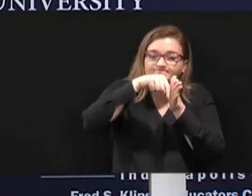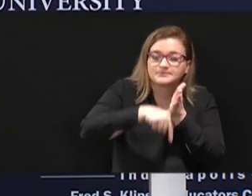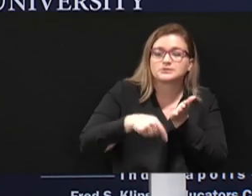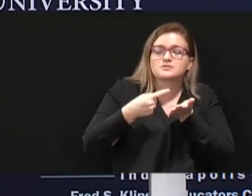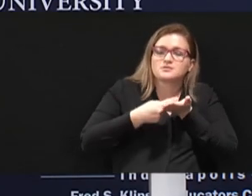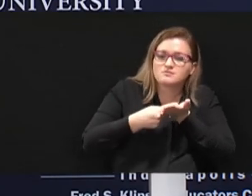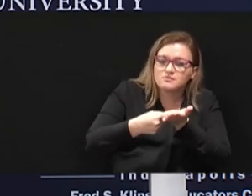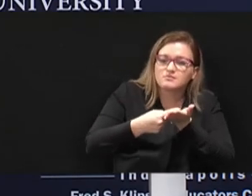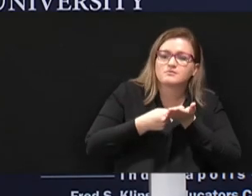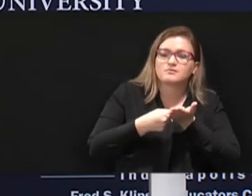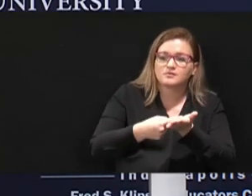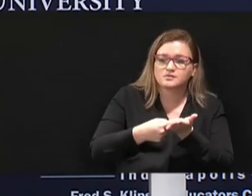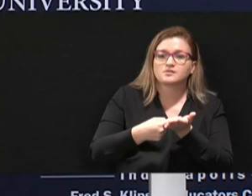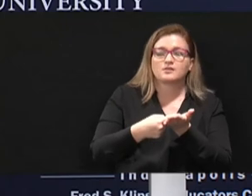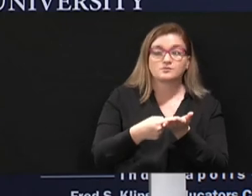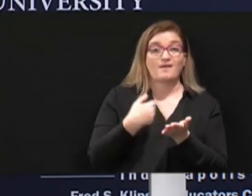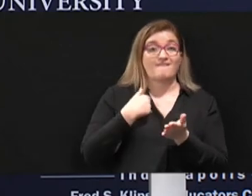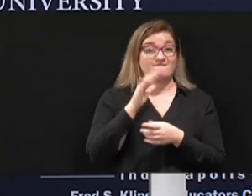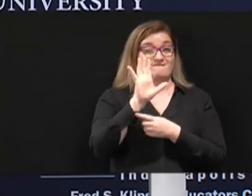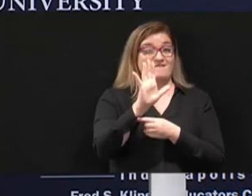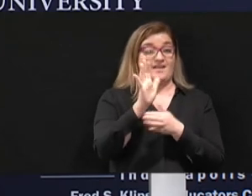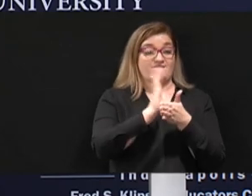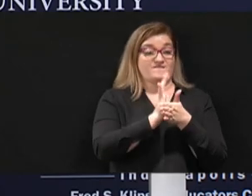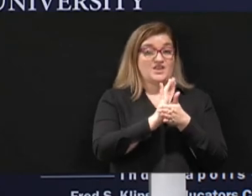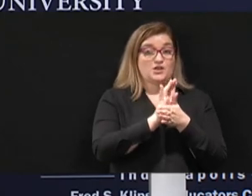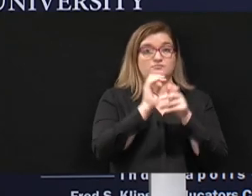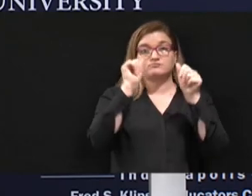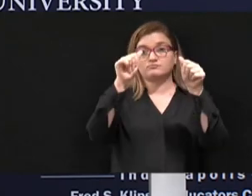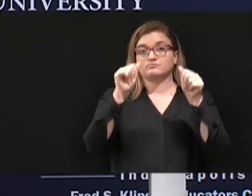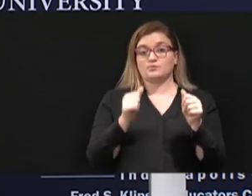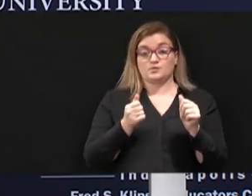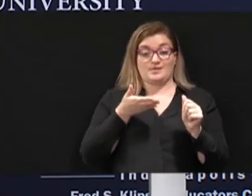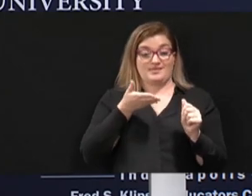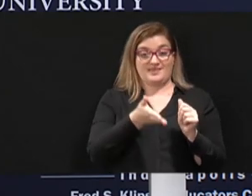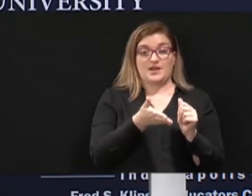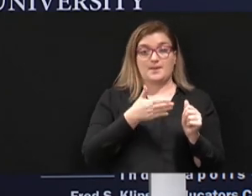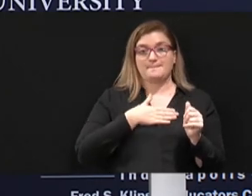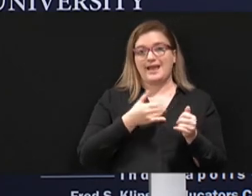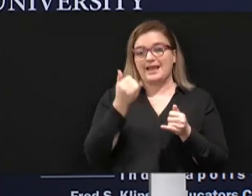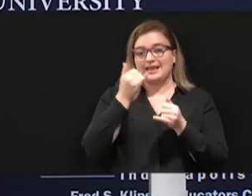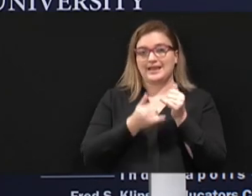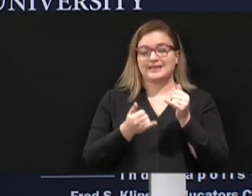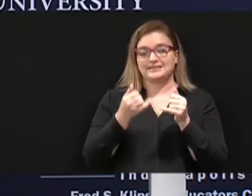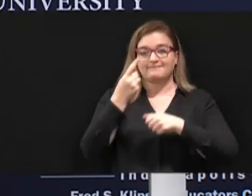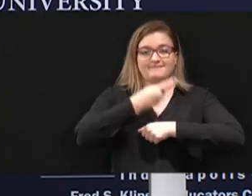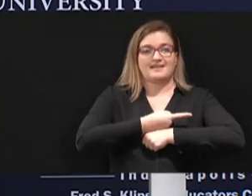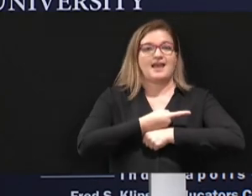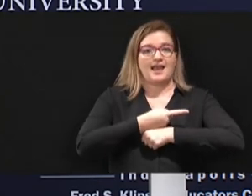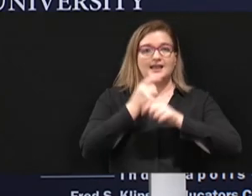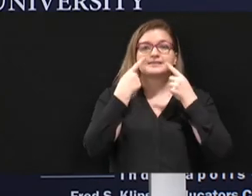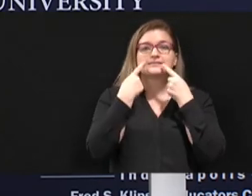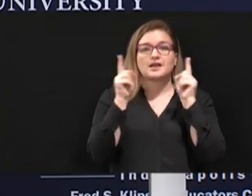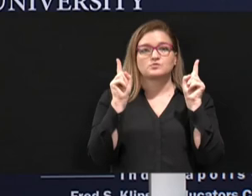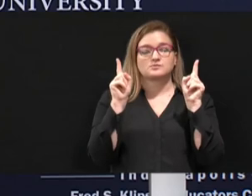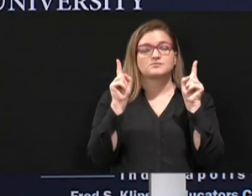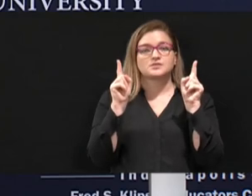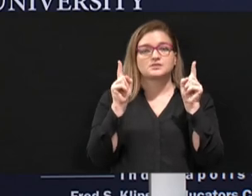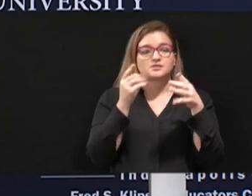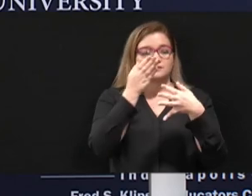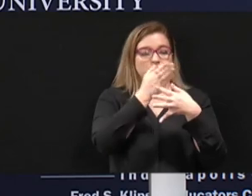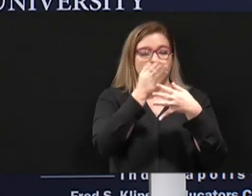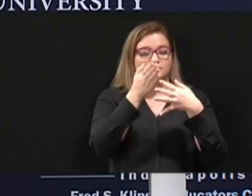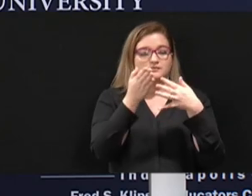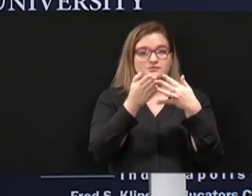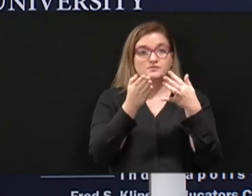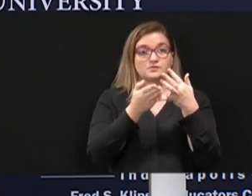So there are five videos posted. They'll be in my end of day announcement. For each of the five videos, just to show that you